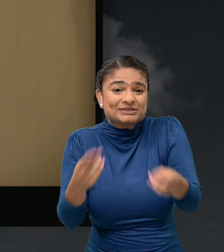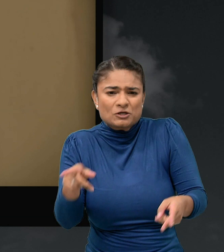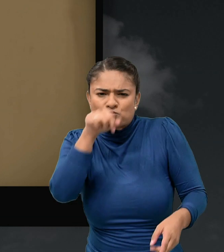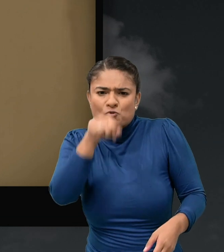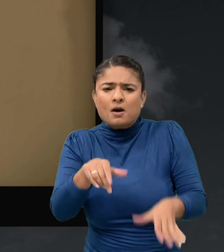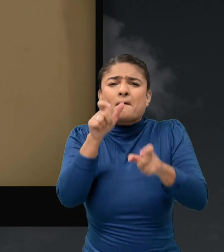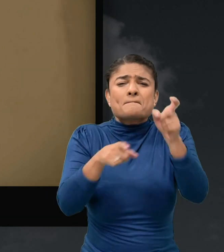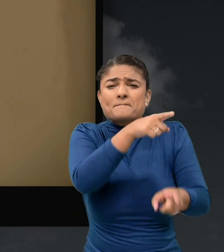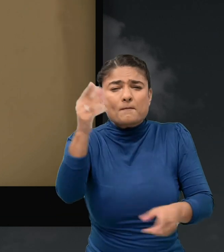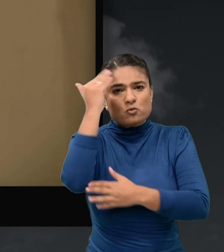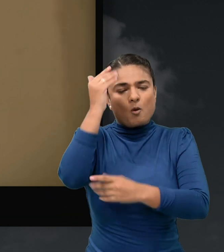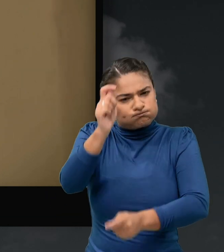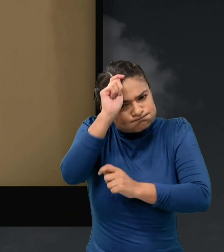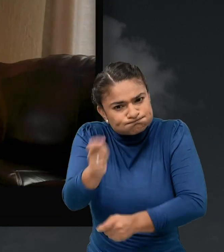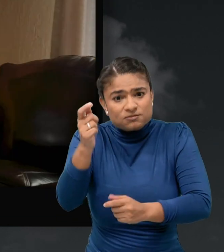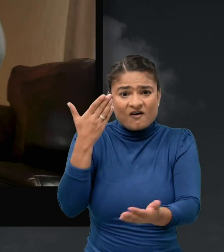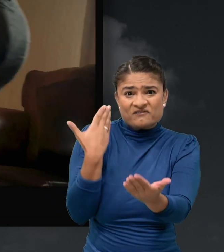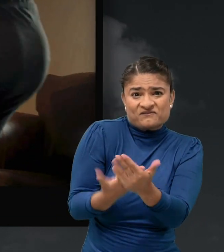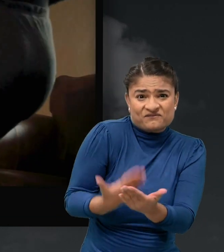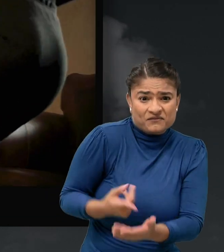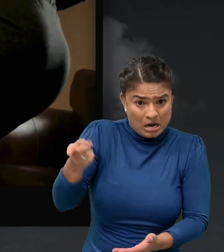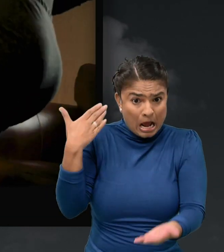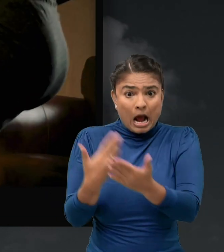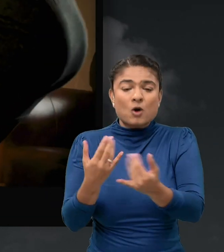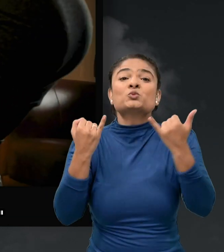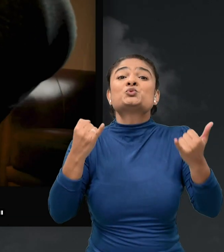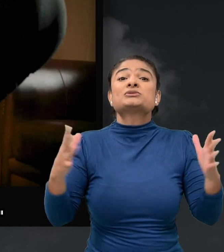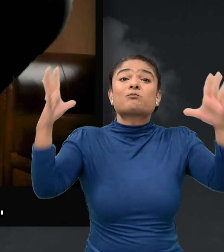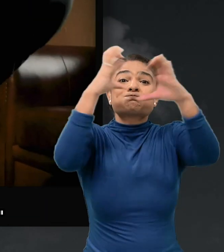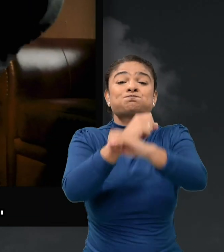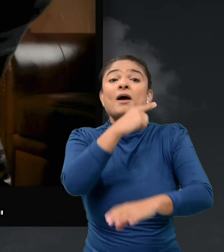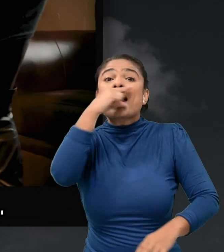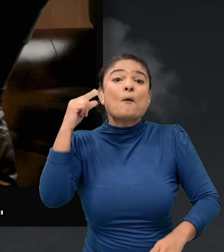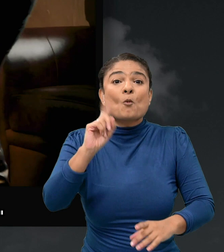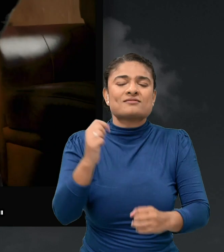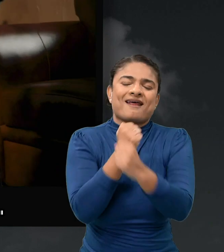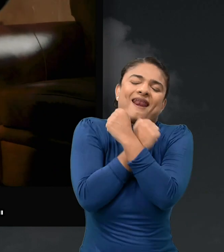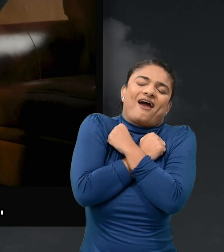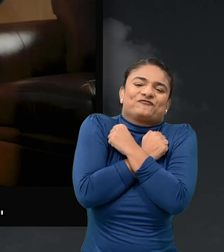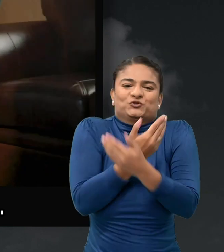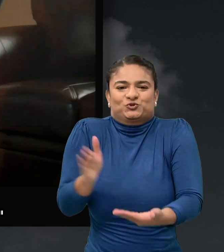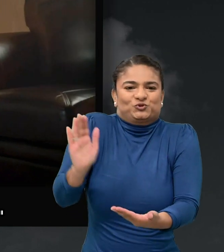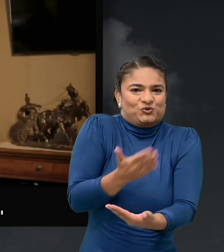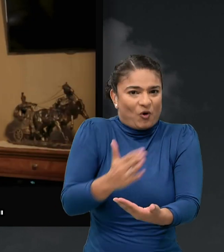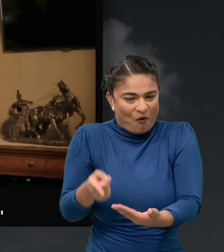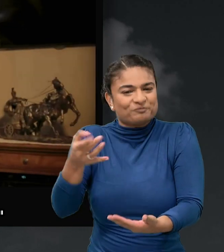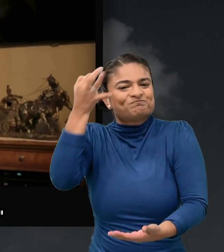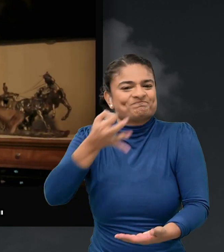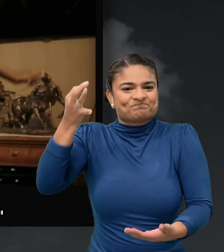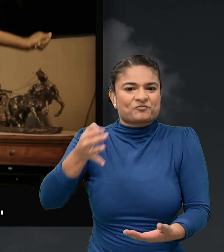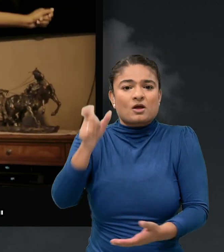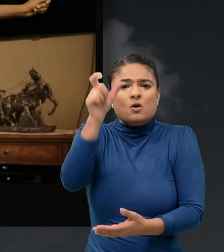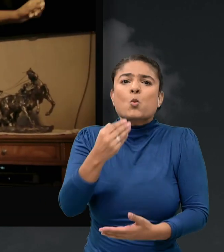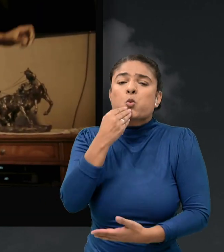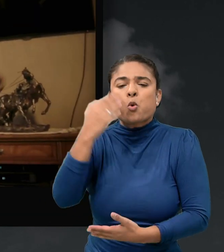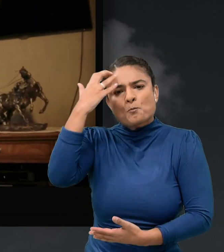Kwaito music. Yet few people know or ever acknowledge the fact. We end today's program with one of his songs called Love